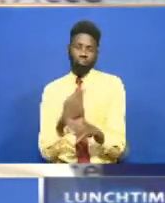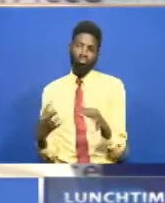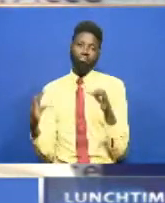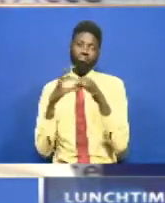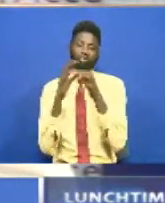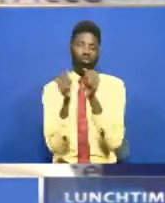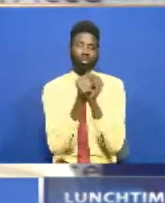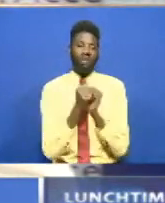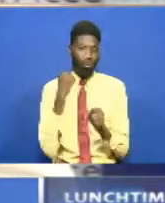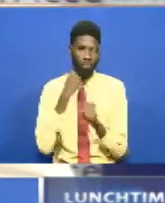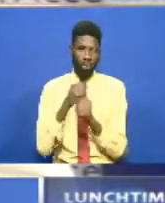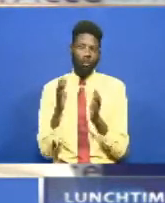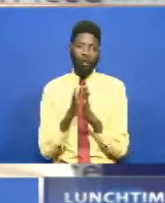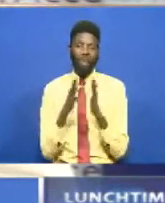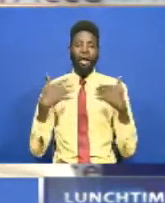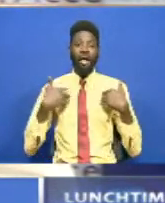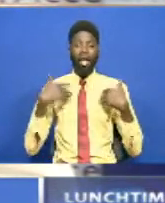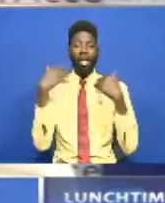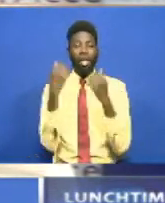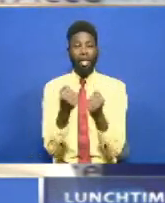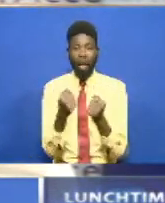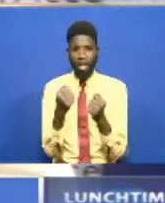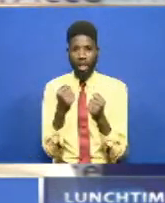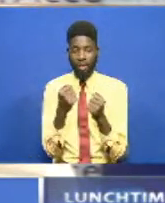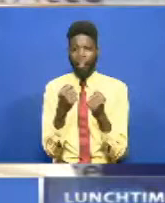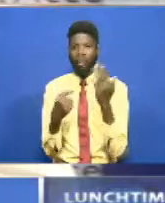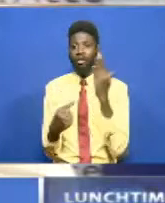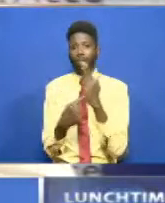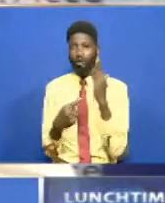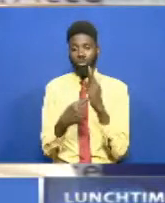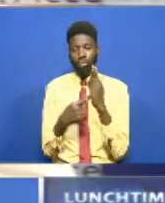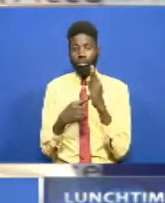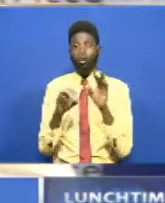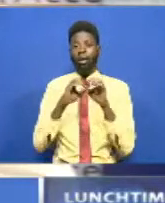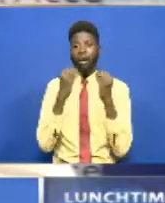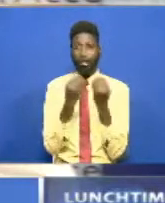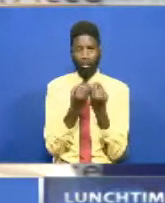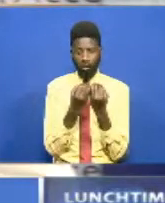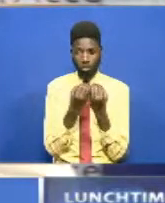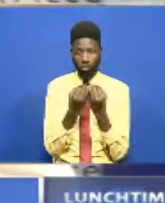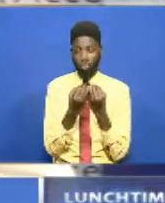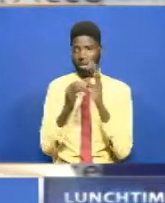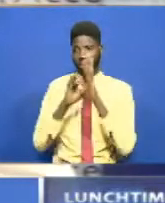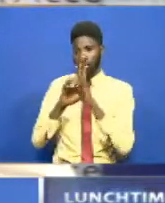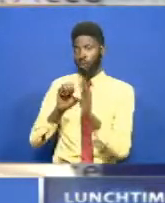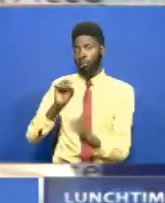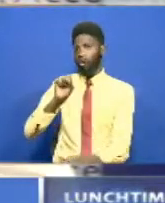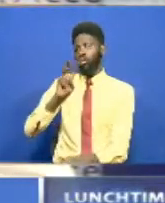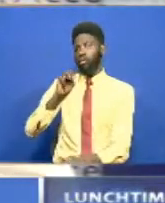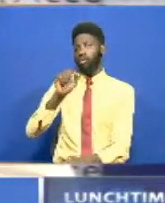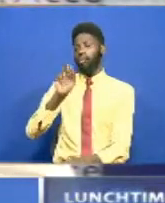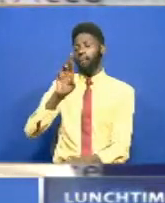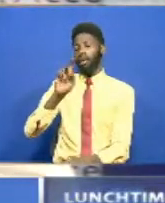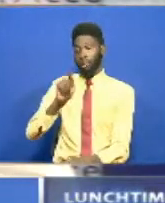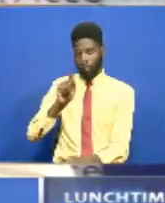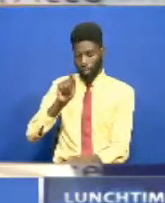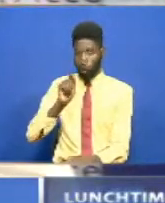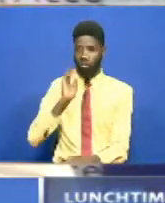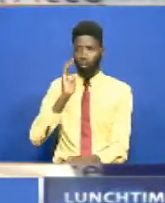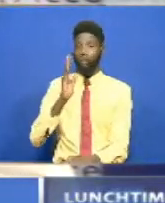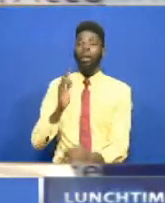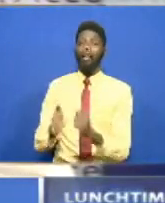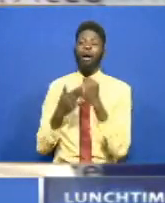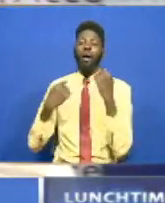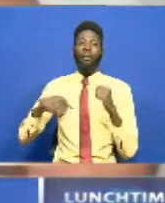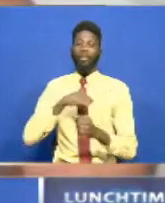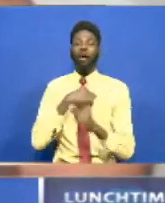health technology organizations like SMART, we are going to play a very essential role in enabling the realization of the